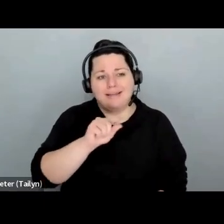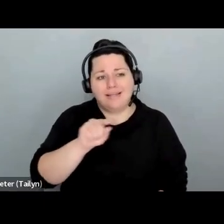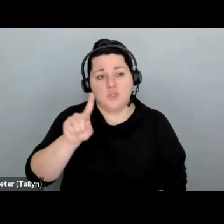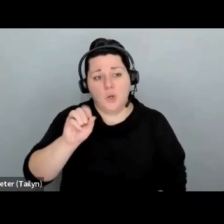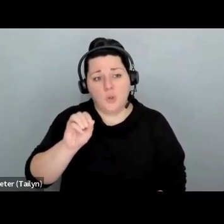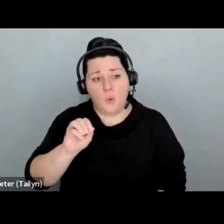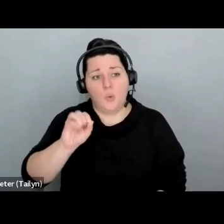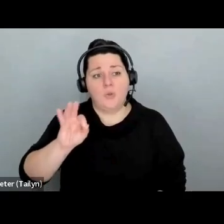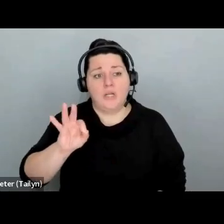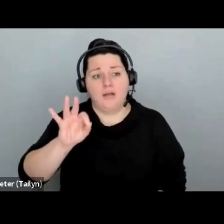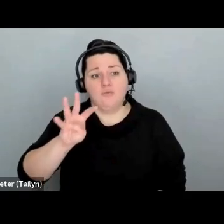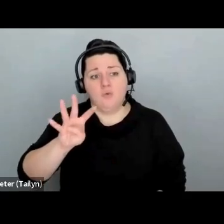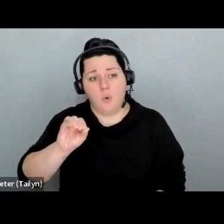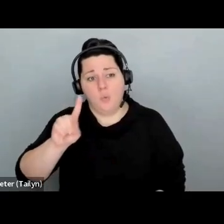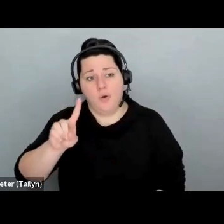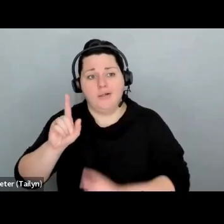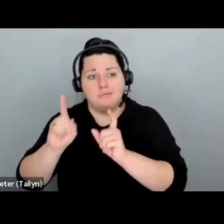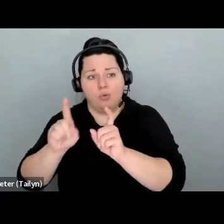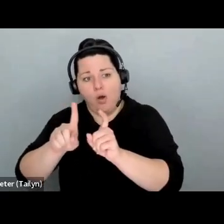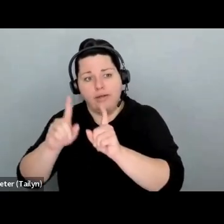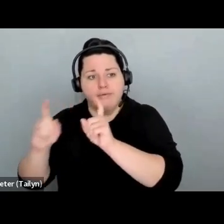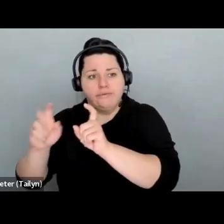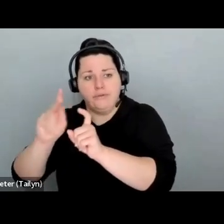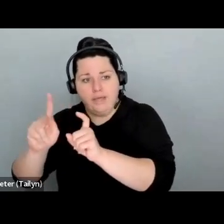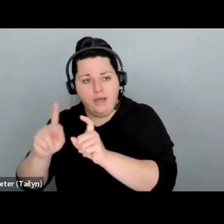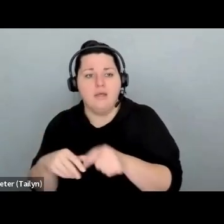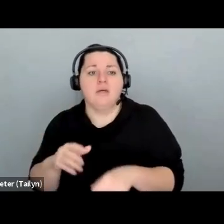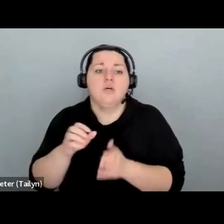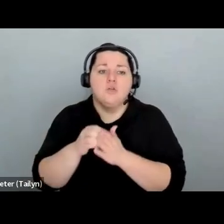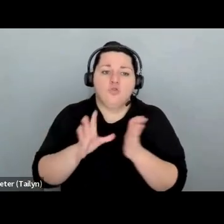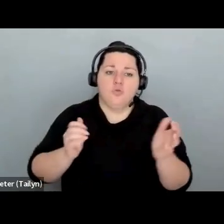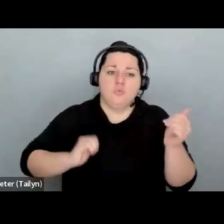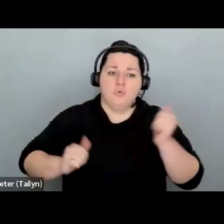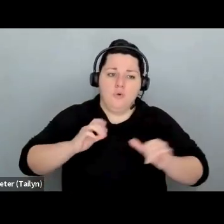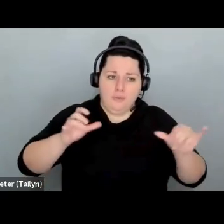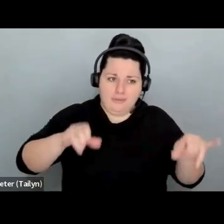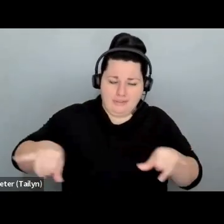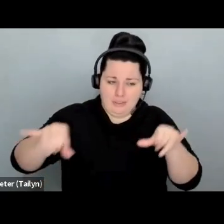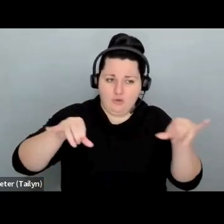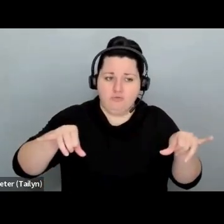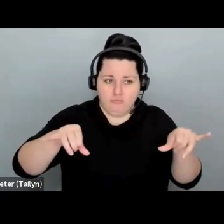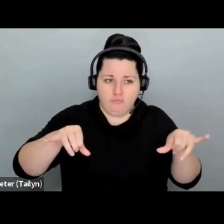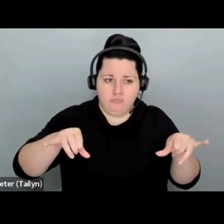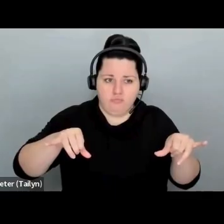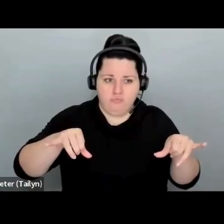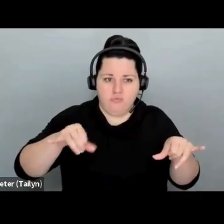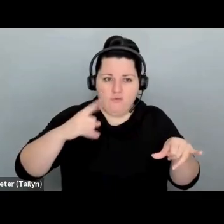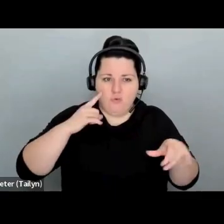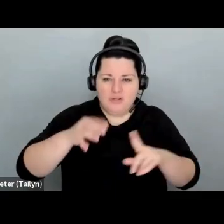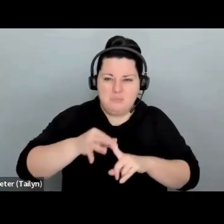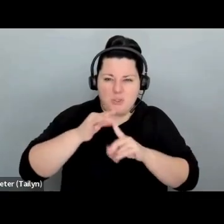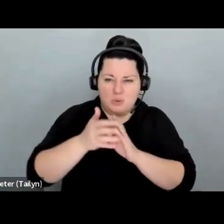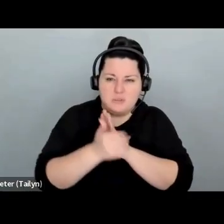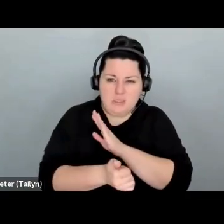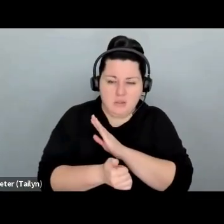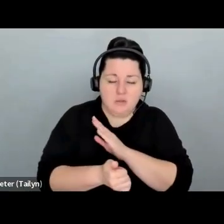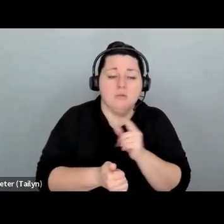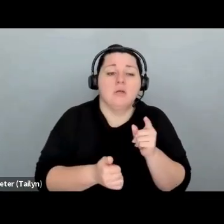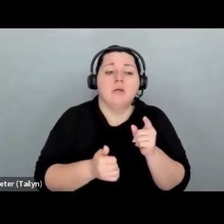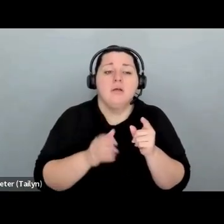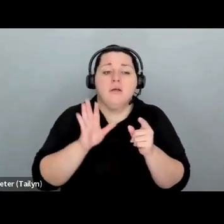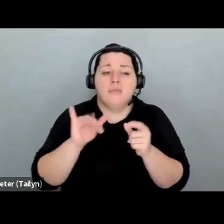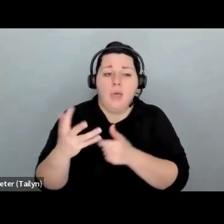6A-109-401 parentheses 1K, Student Performance Standards, Special Skills. This